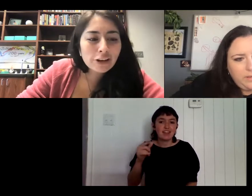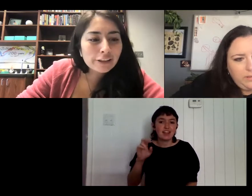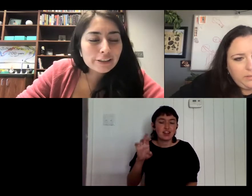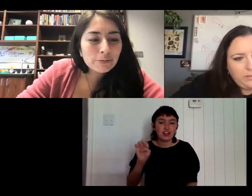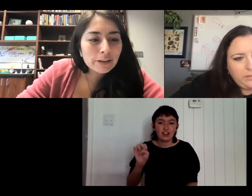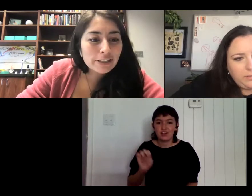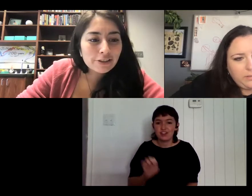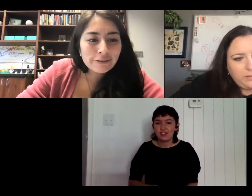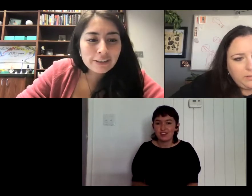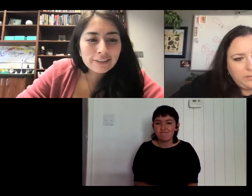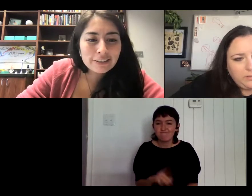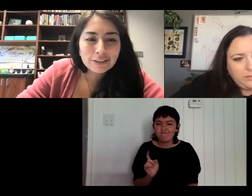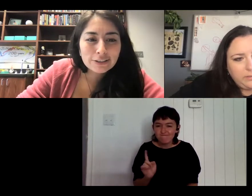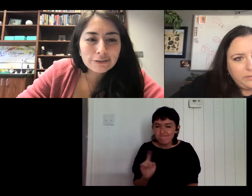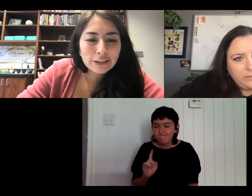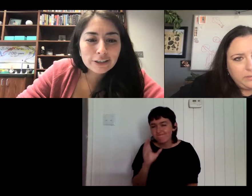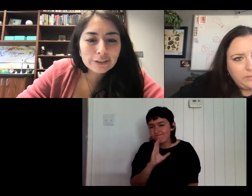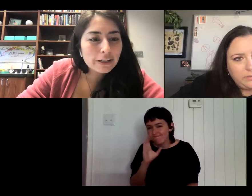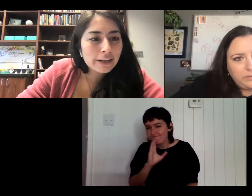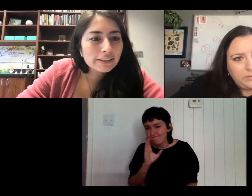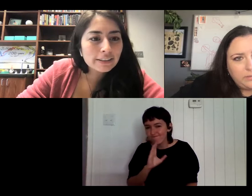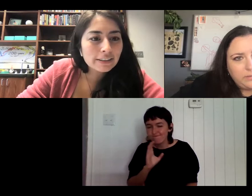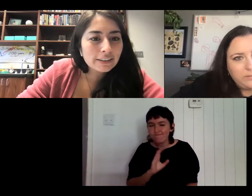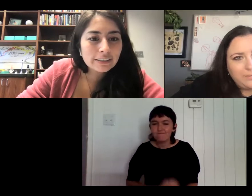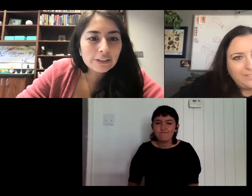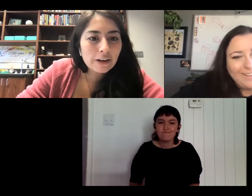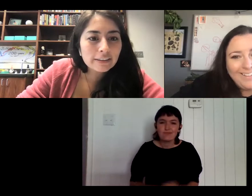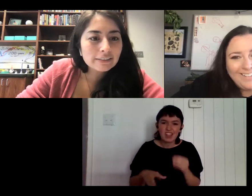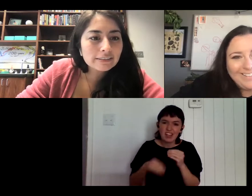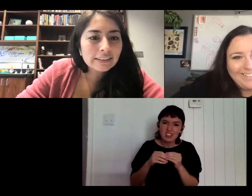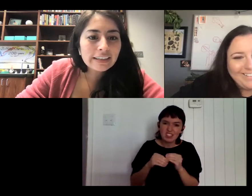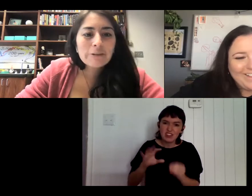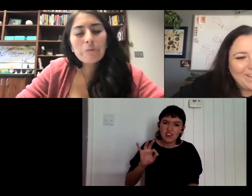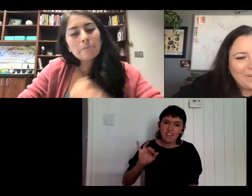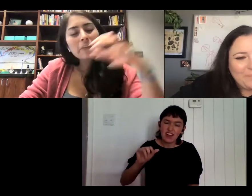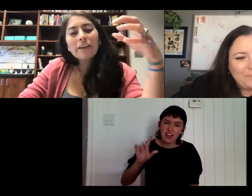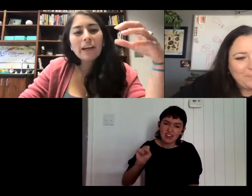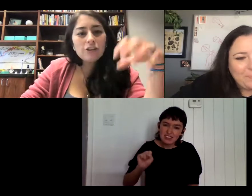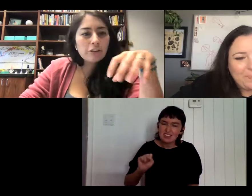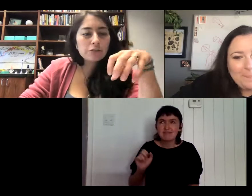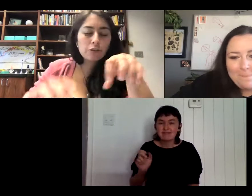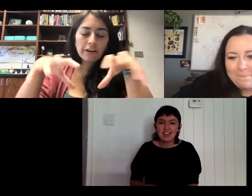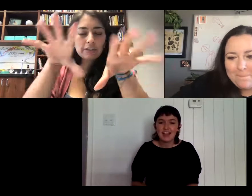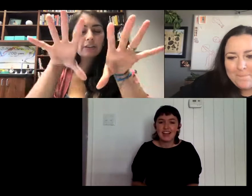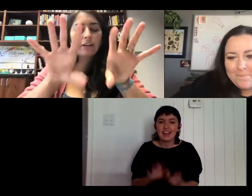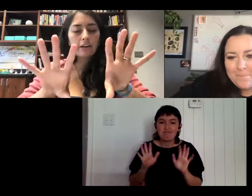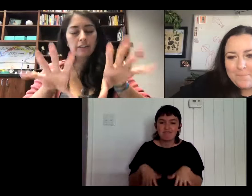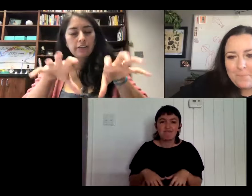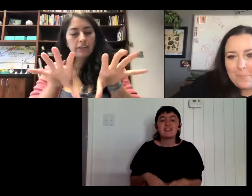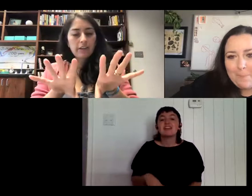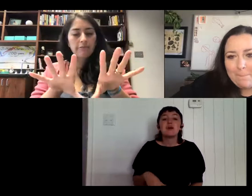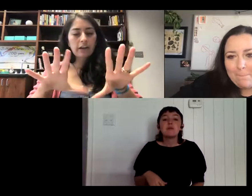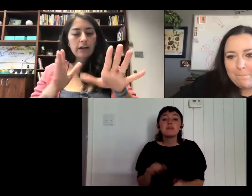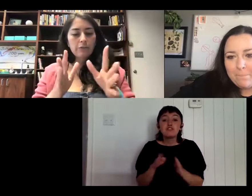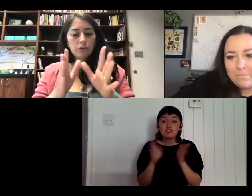Where are these supplements? Additional files? Additional files, you guys. It's fine. But in general, so if I was to cut